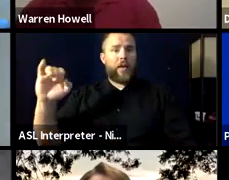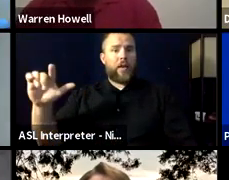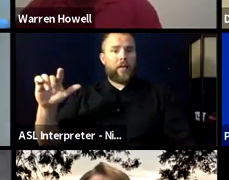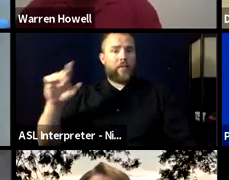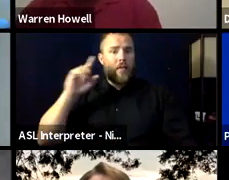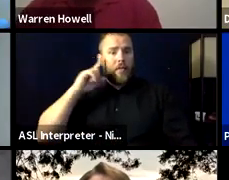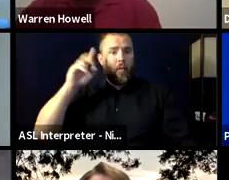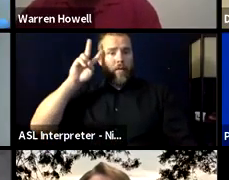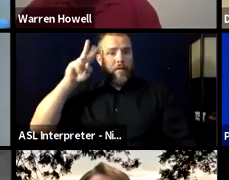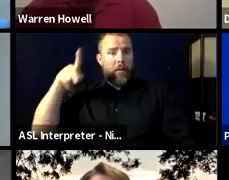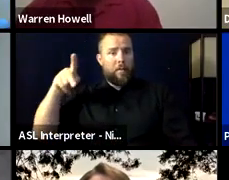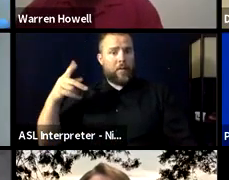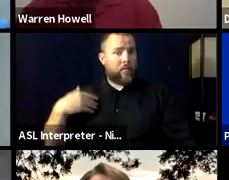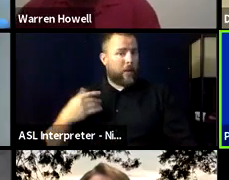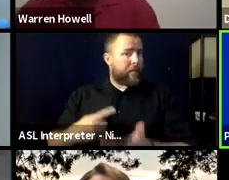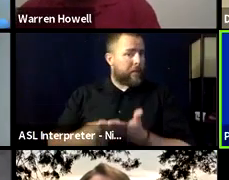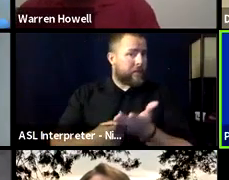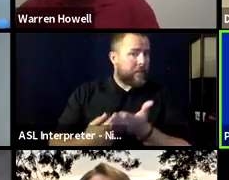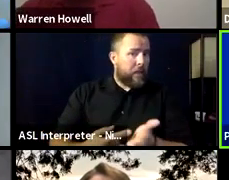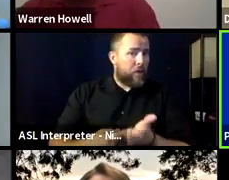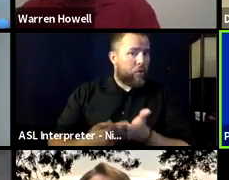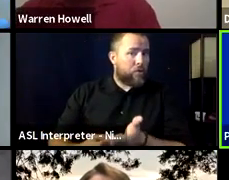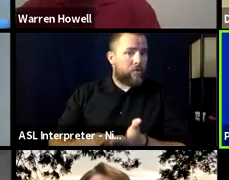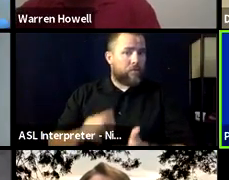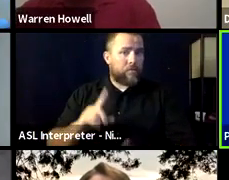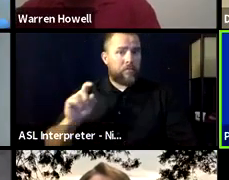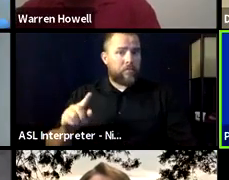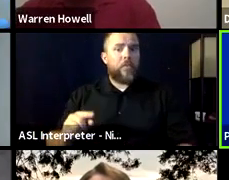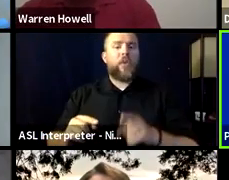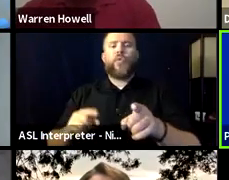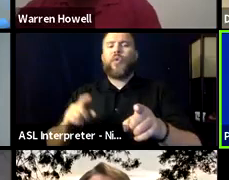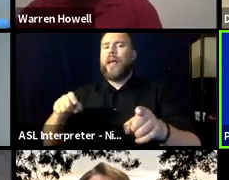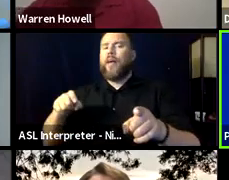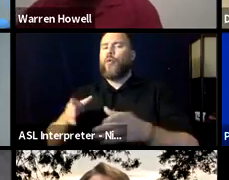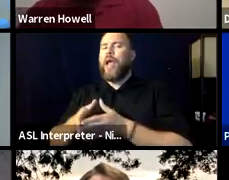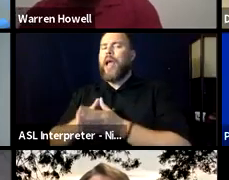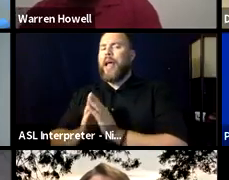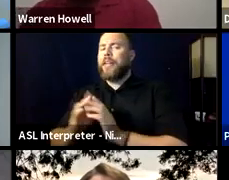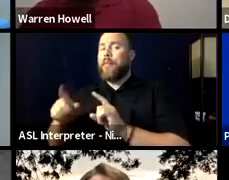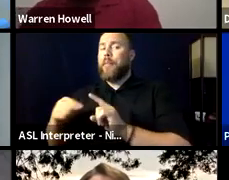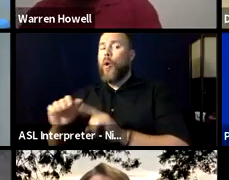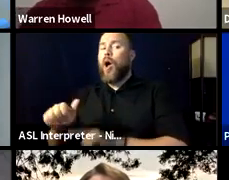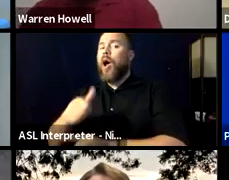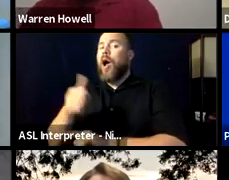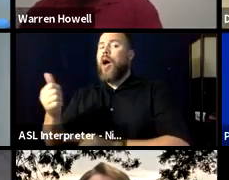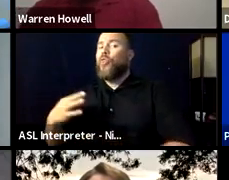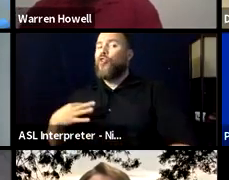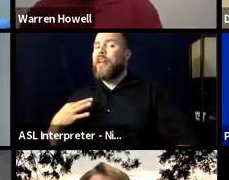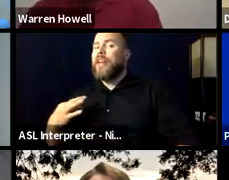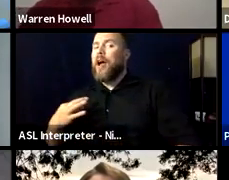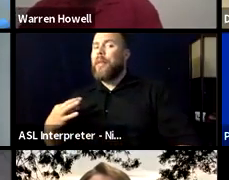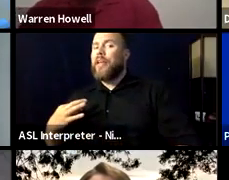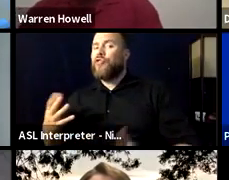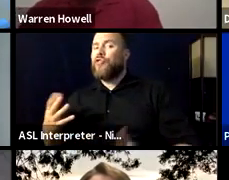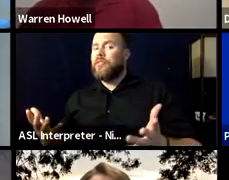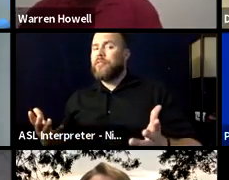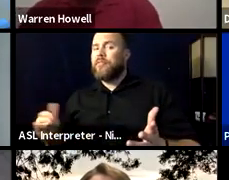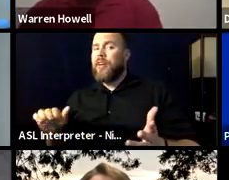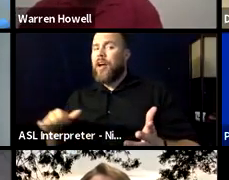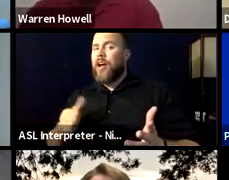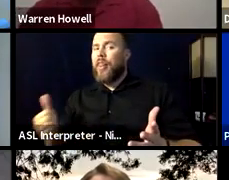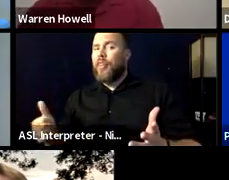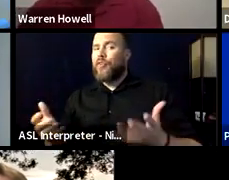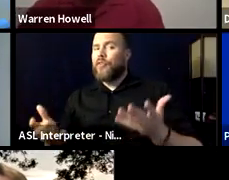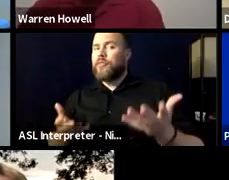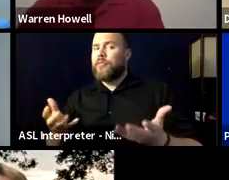discussion? You have to ask if there's any other nominations too. I'm sorry. We're volunteers. Are there any